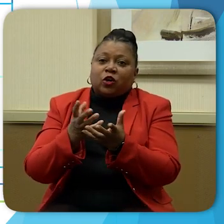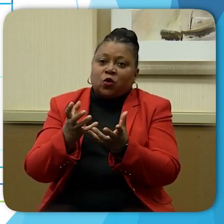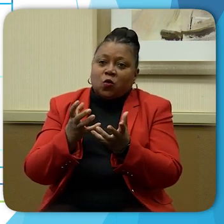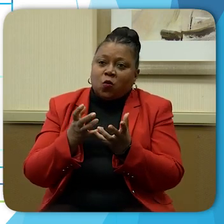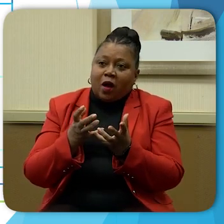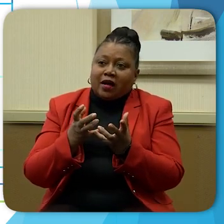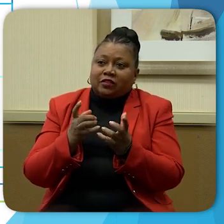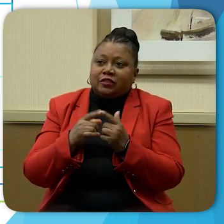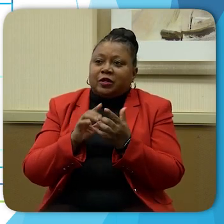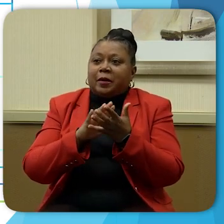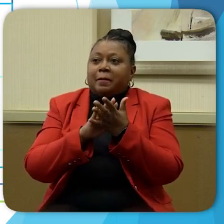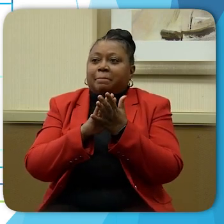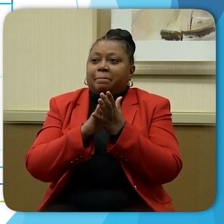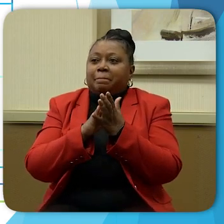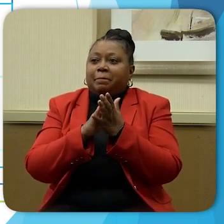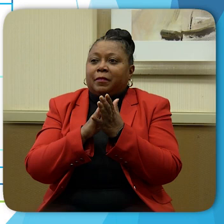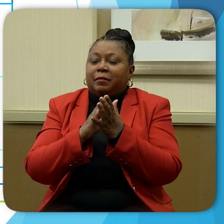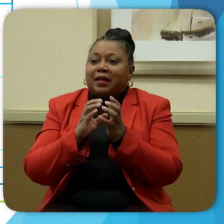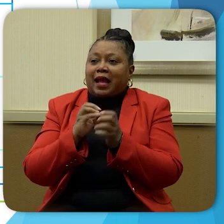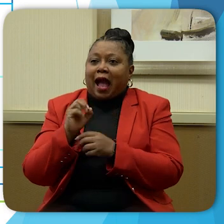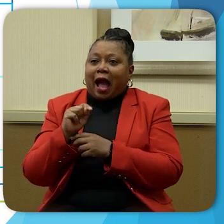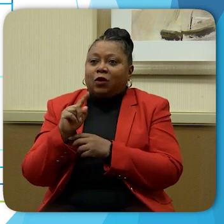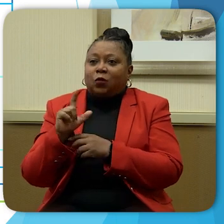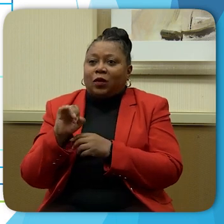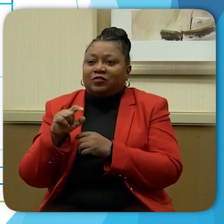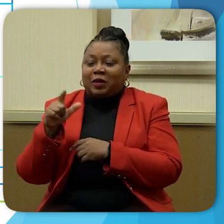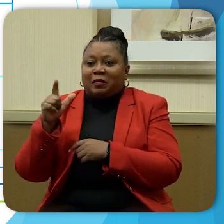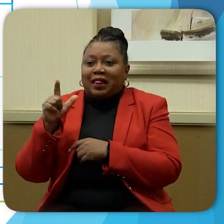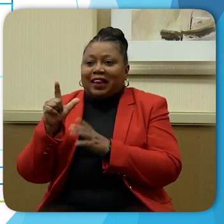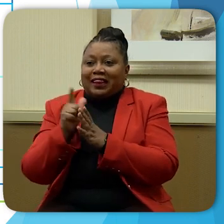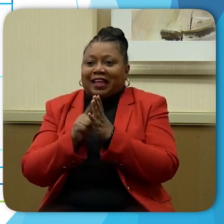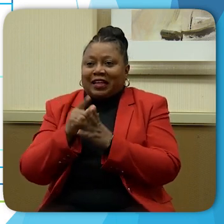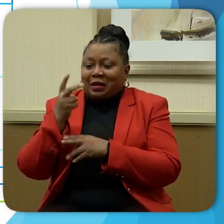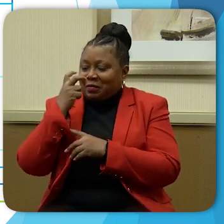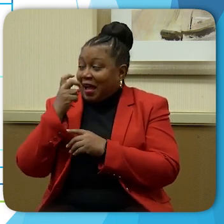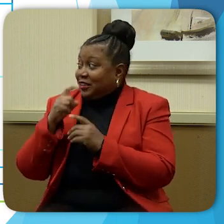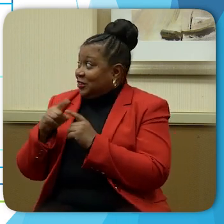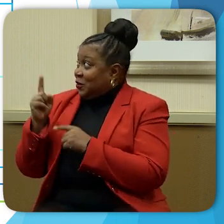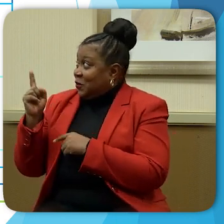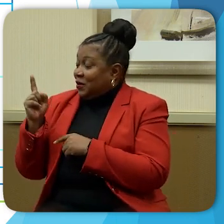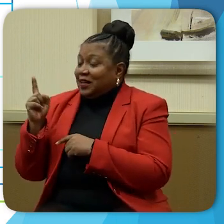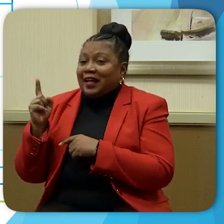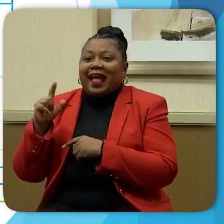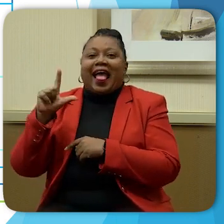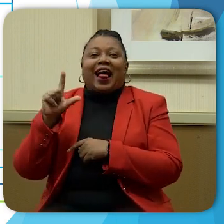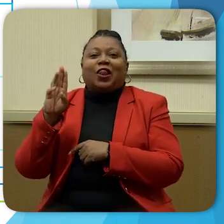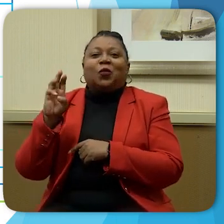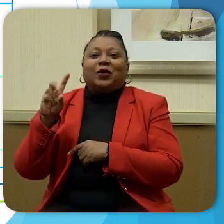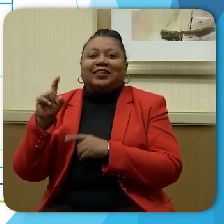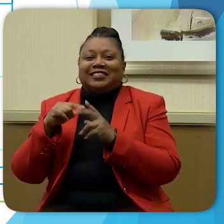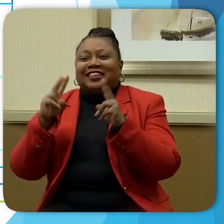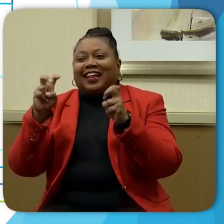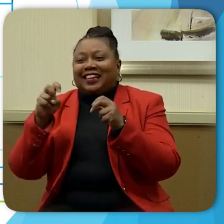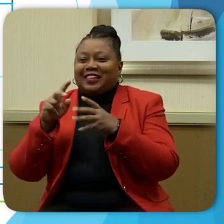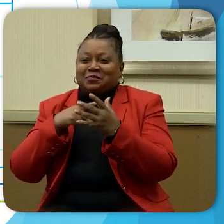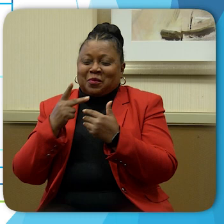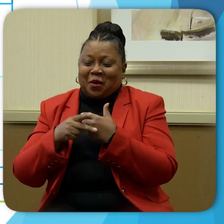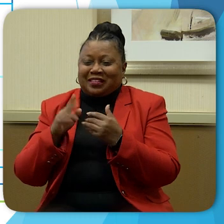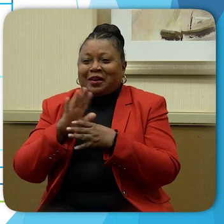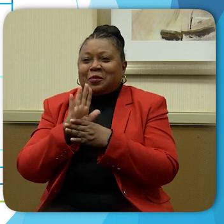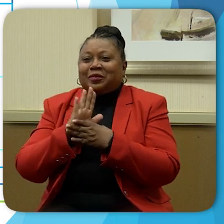wants to be Elle Woods from Legally Blonde. Okay, so sorry that this is kind of small,